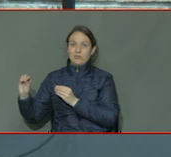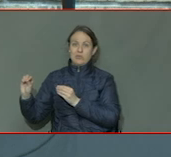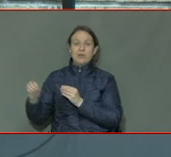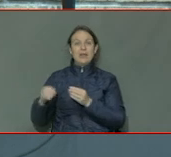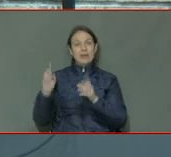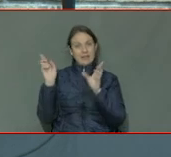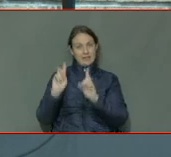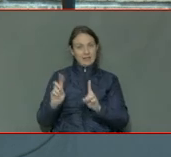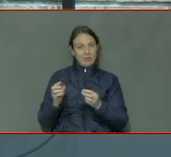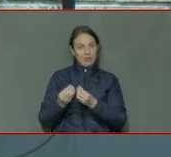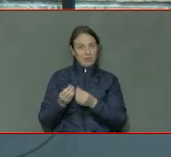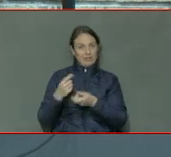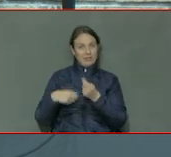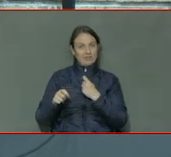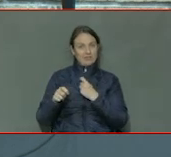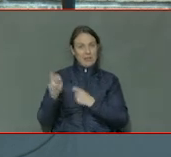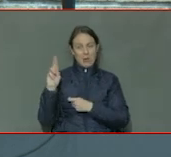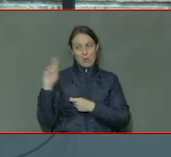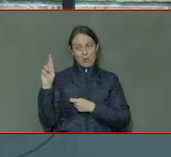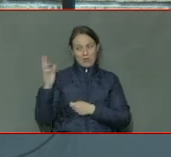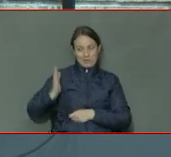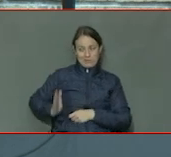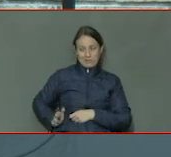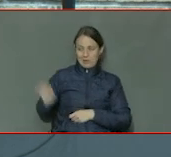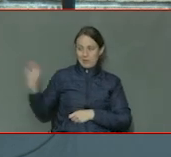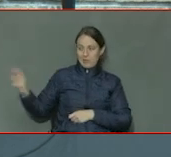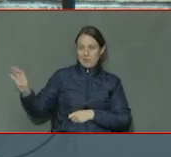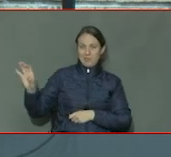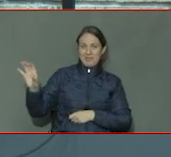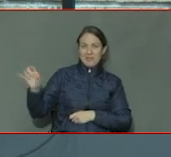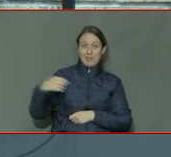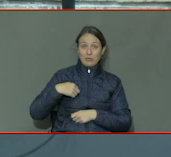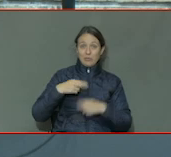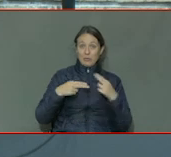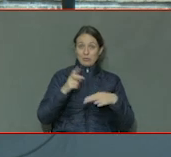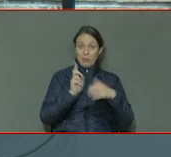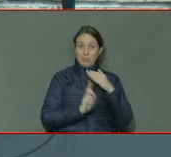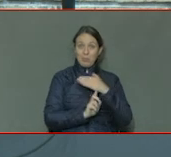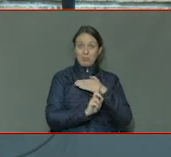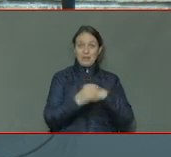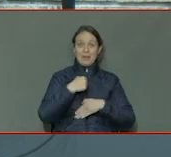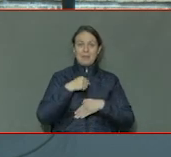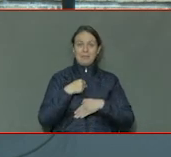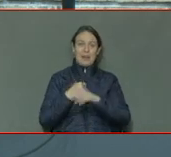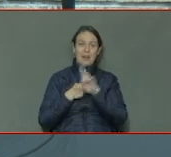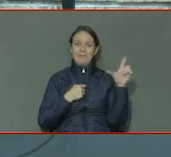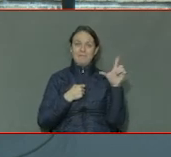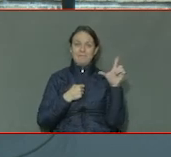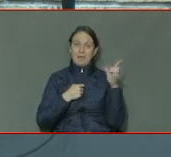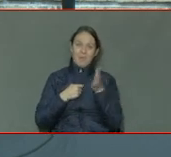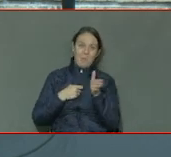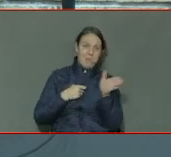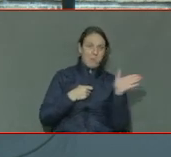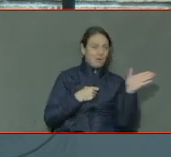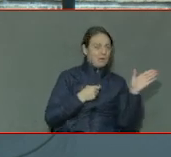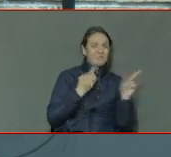right because then it's the first thing that you see. So what do I do when I get into a shop? I walk to the left. Okay. Or